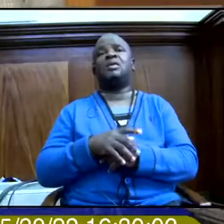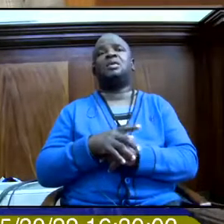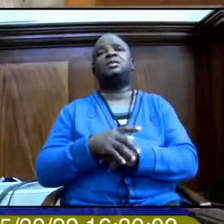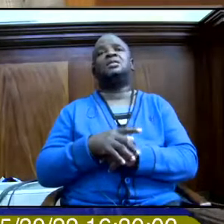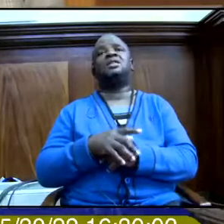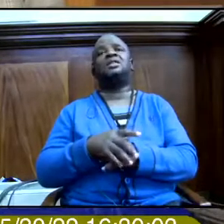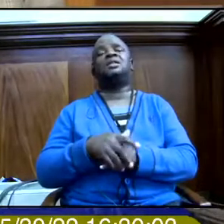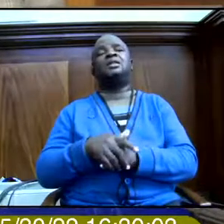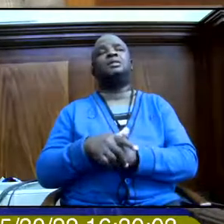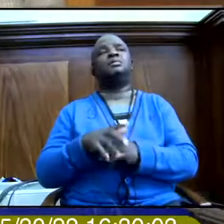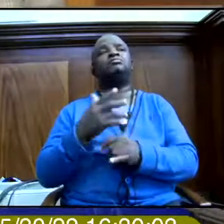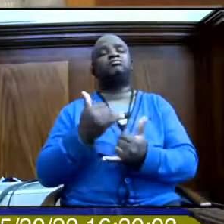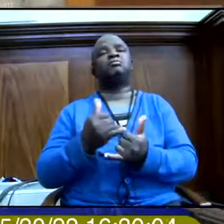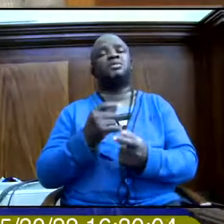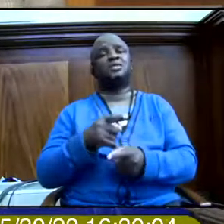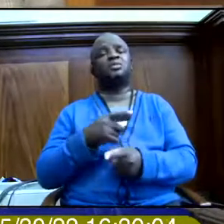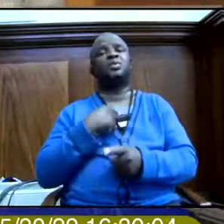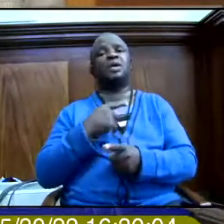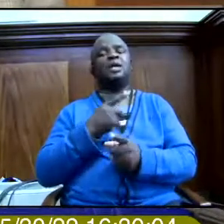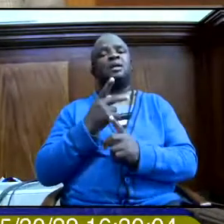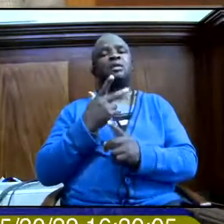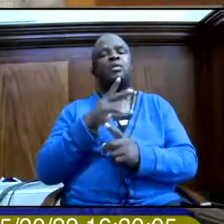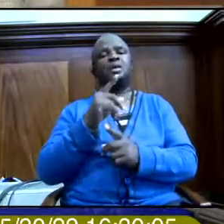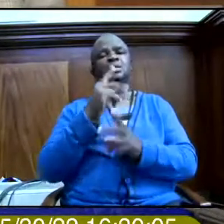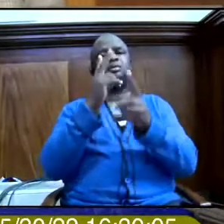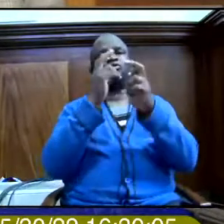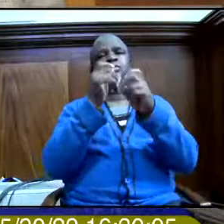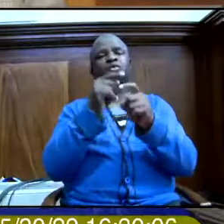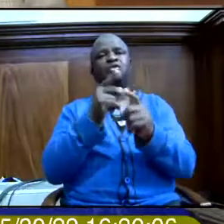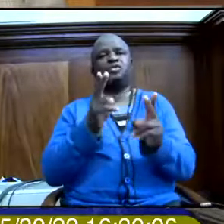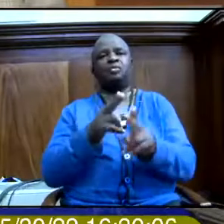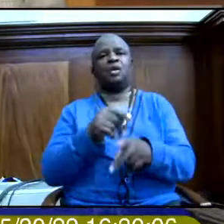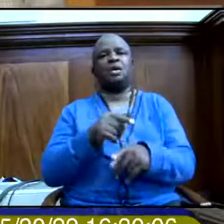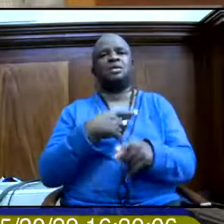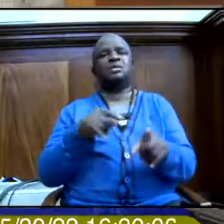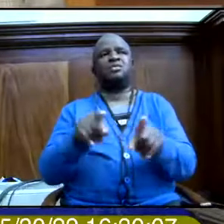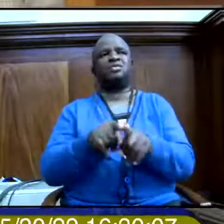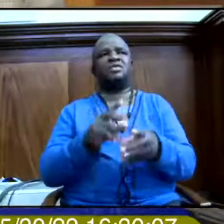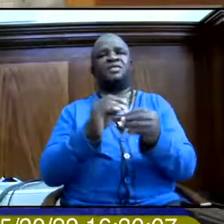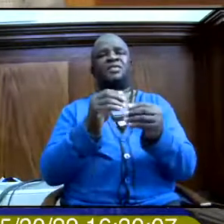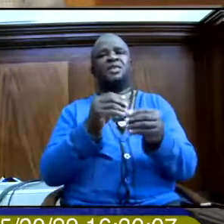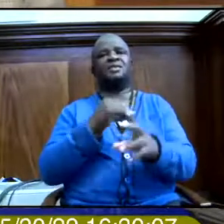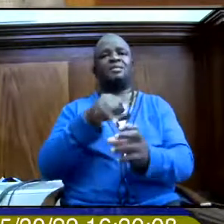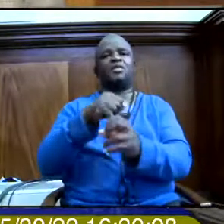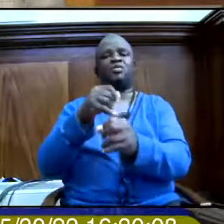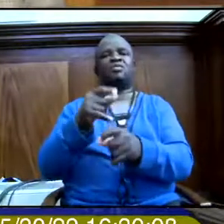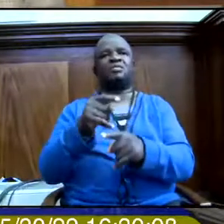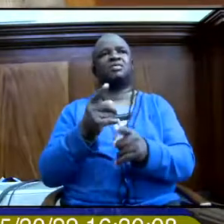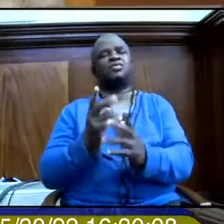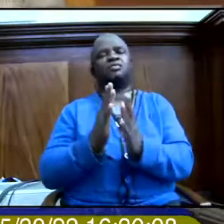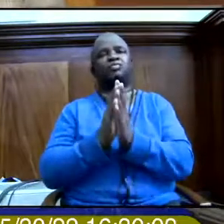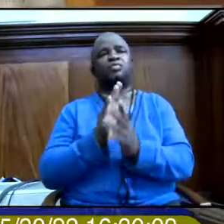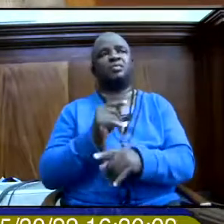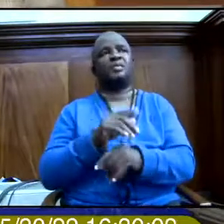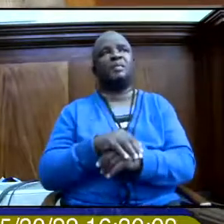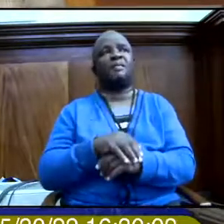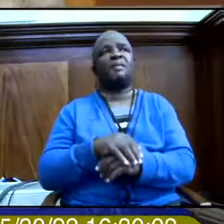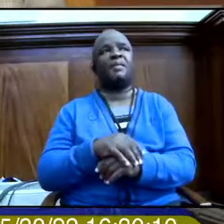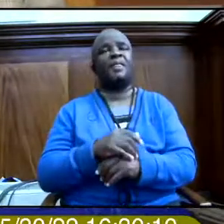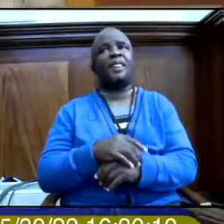least we want to be stressed with is small things like fixing a portal here and there